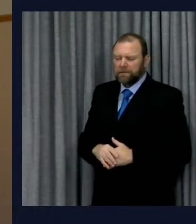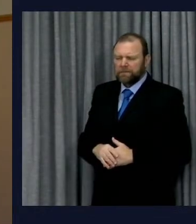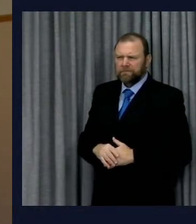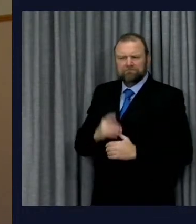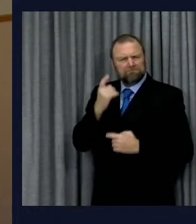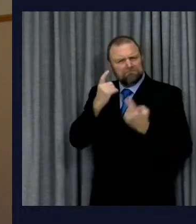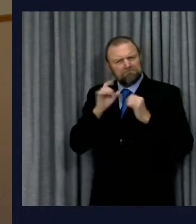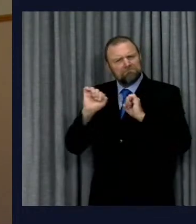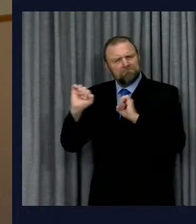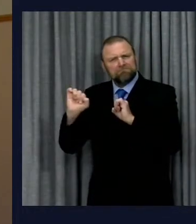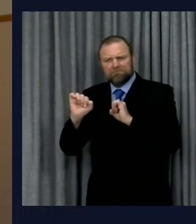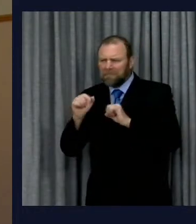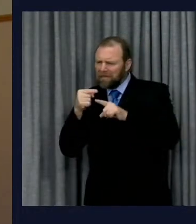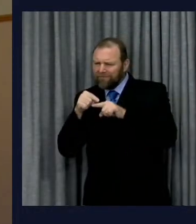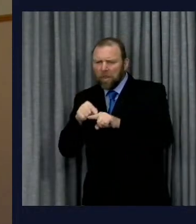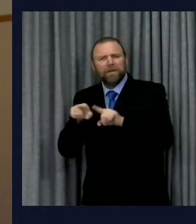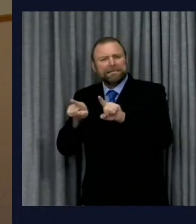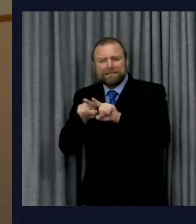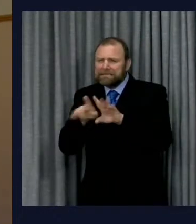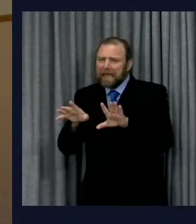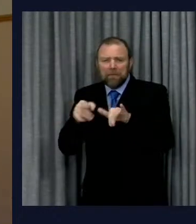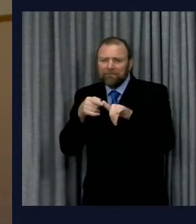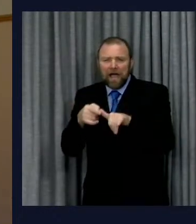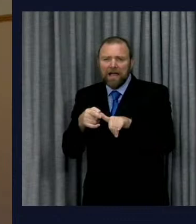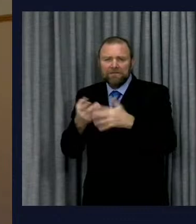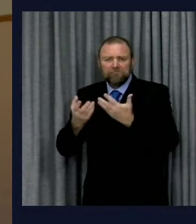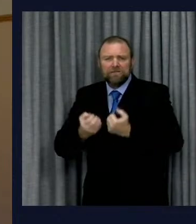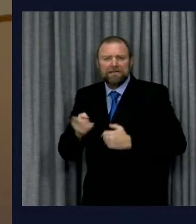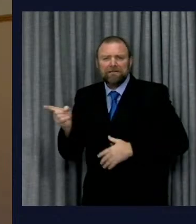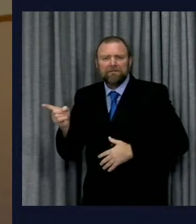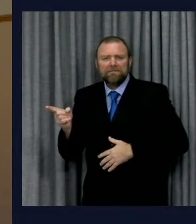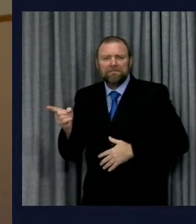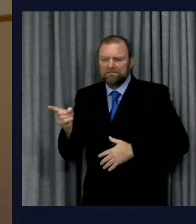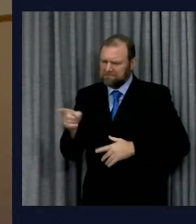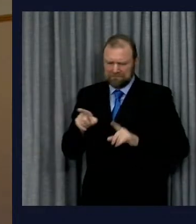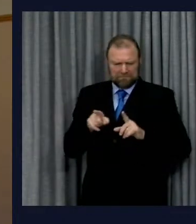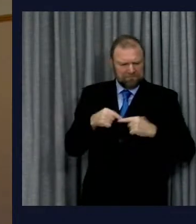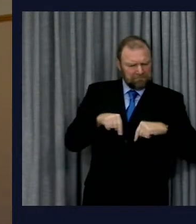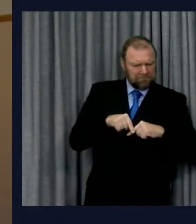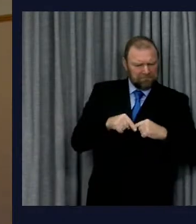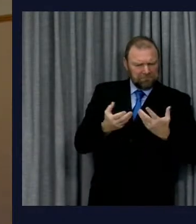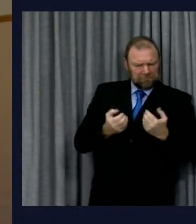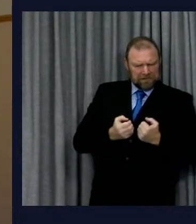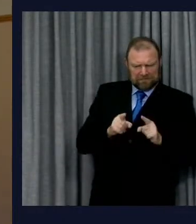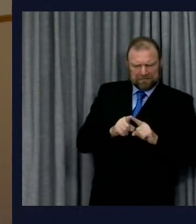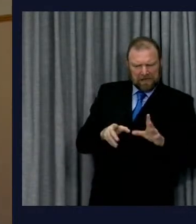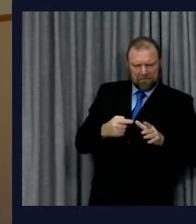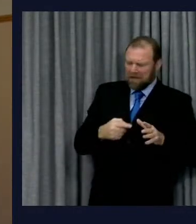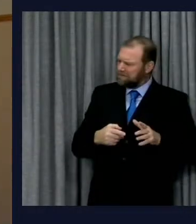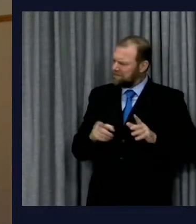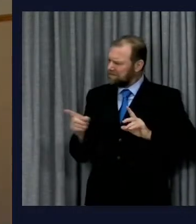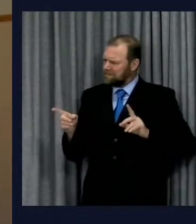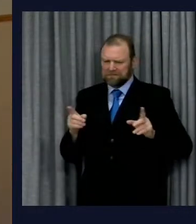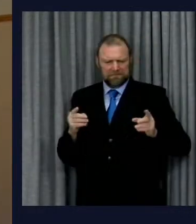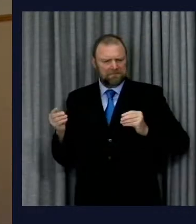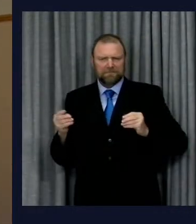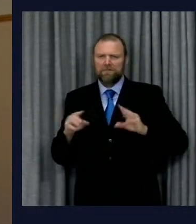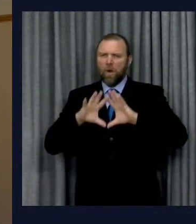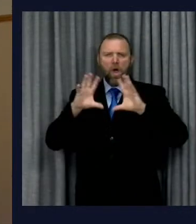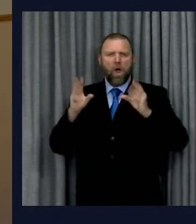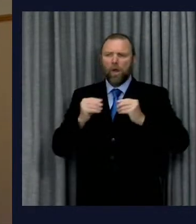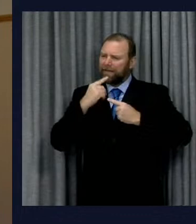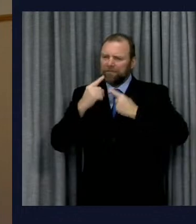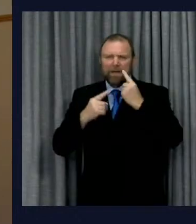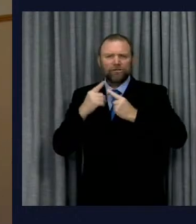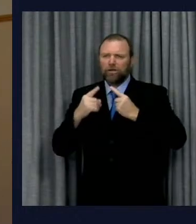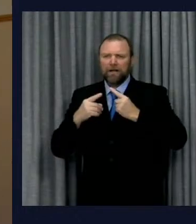same advice that you've received, or similar advice to that which you've received, because it's all pooled, as you've